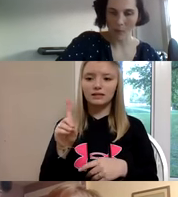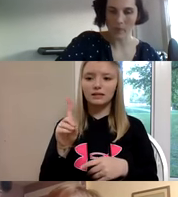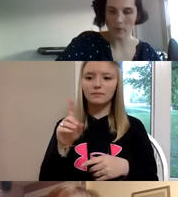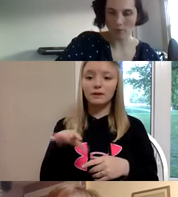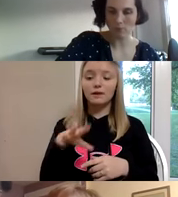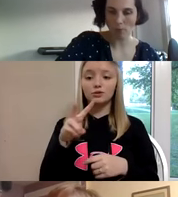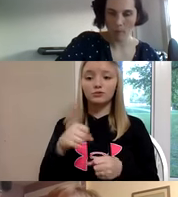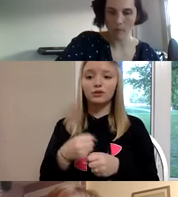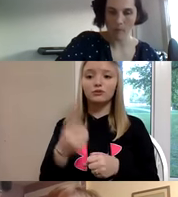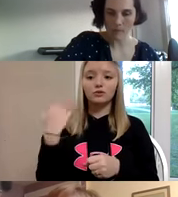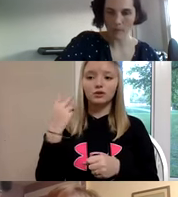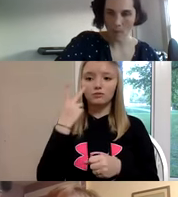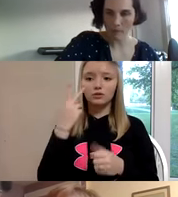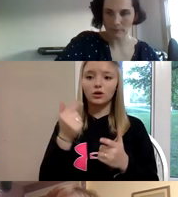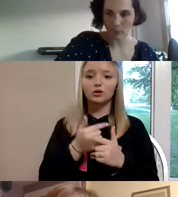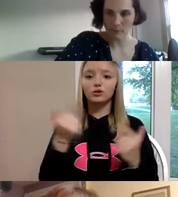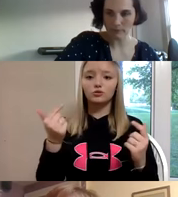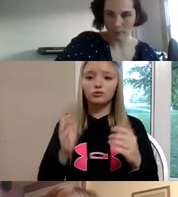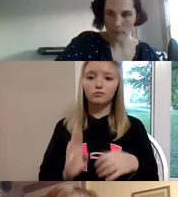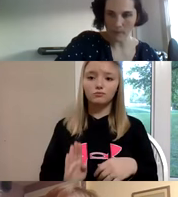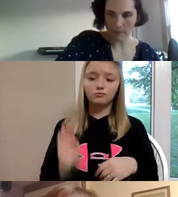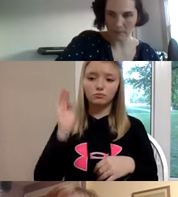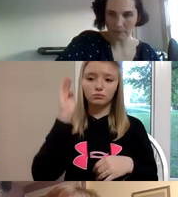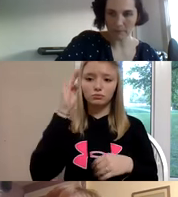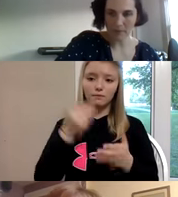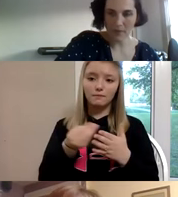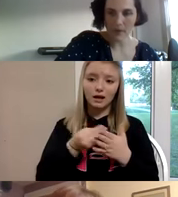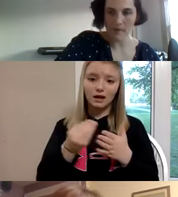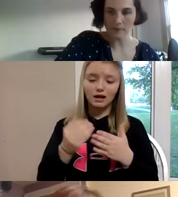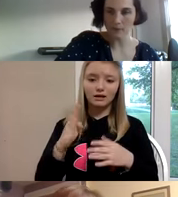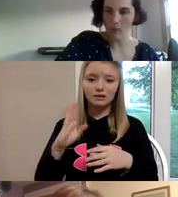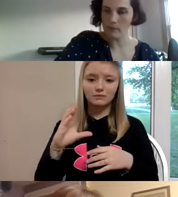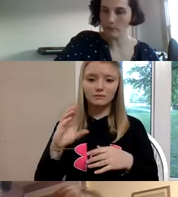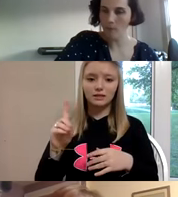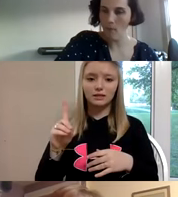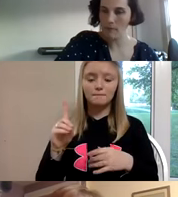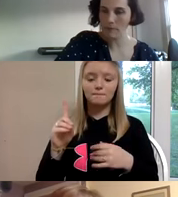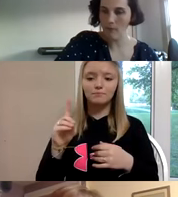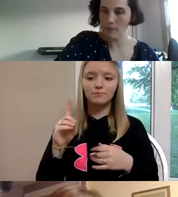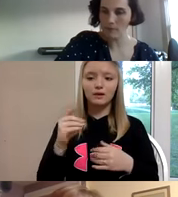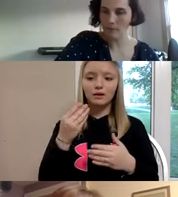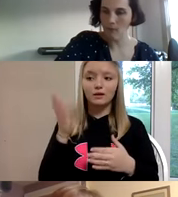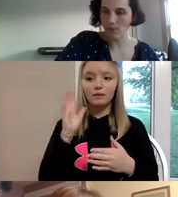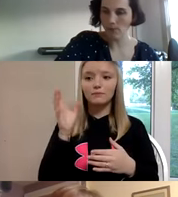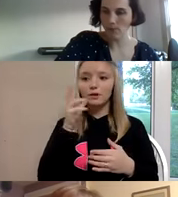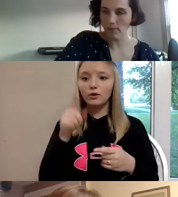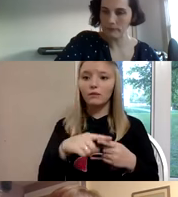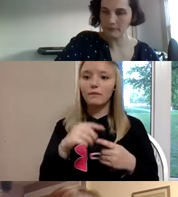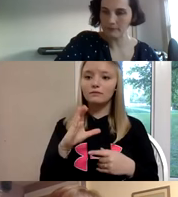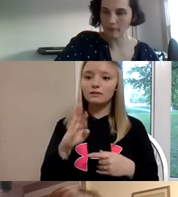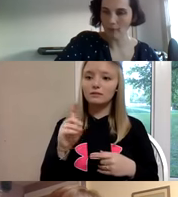huge surge across the board. Used to, you would hear about CBD maybe online a little